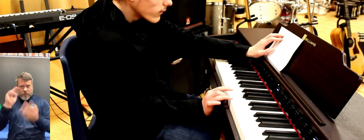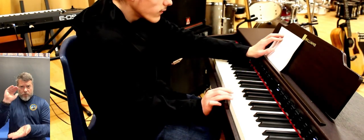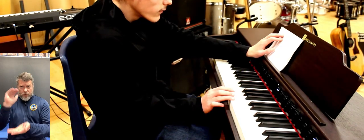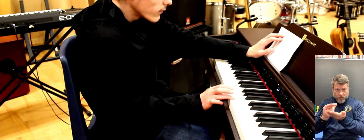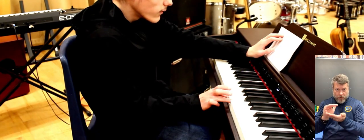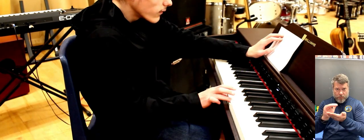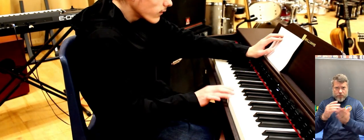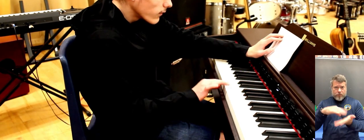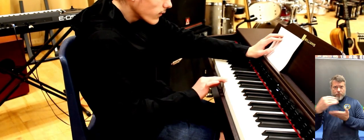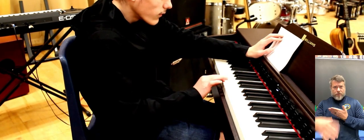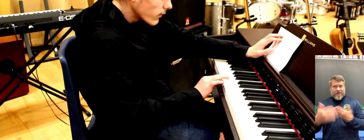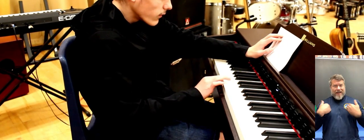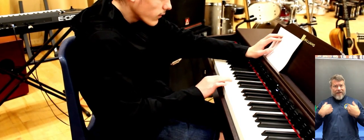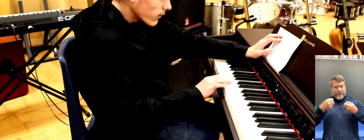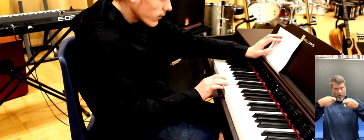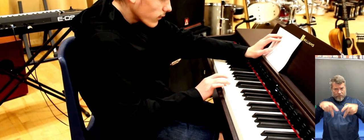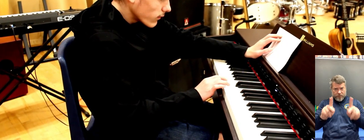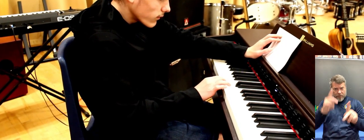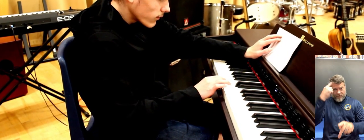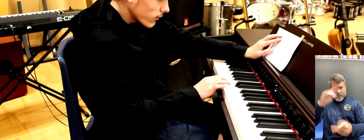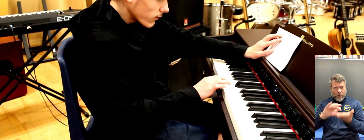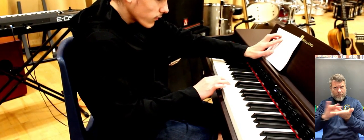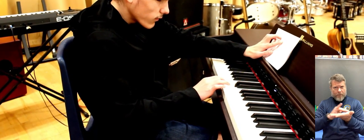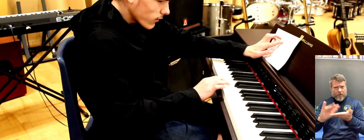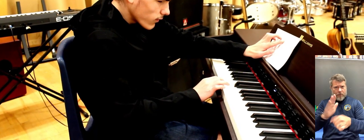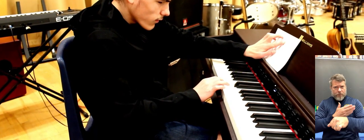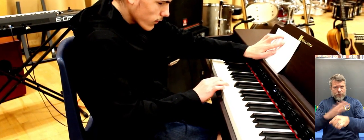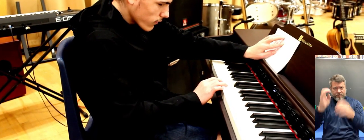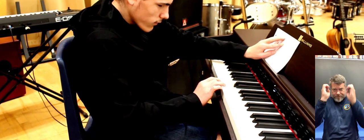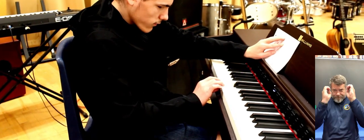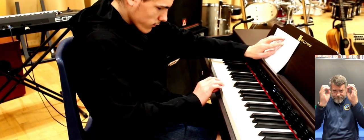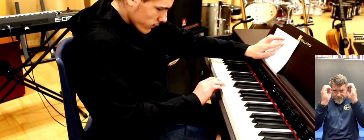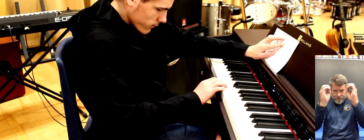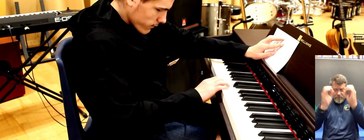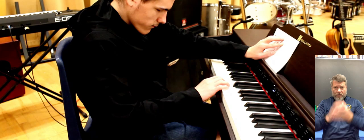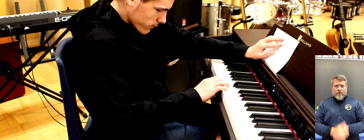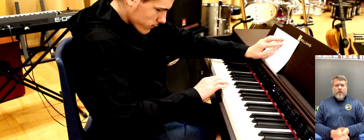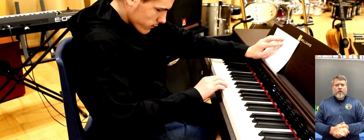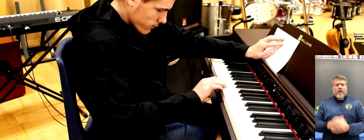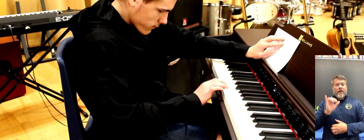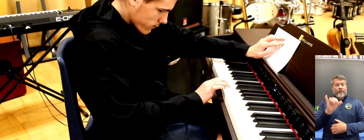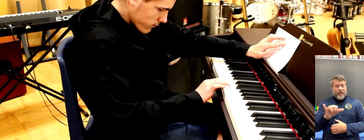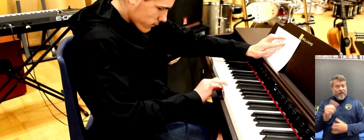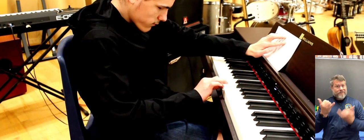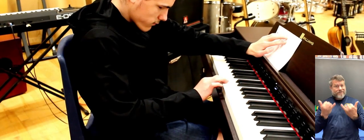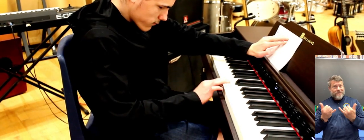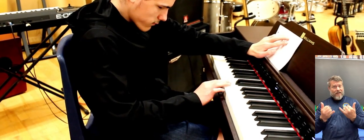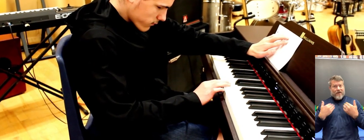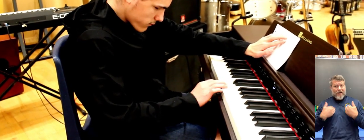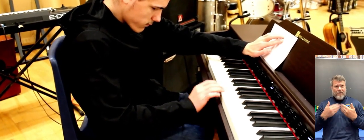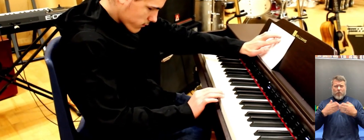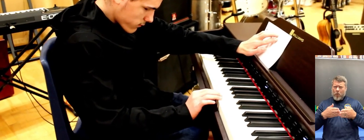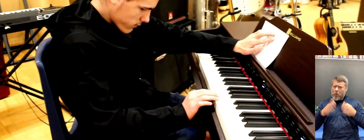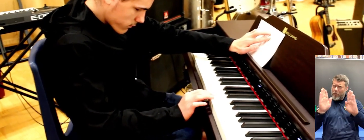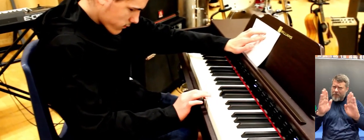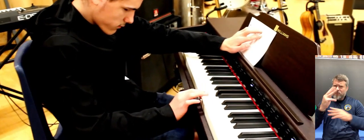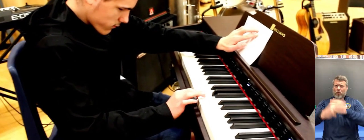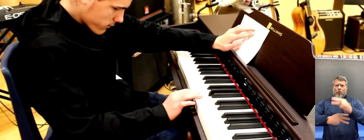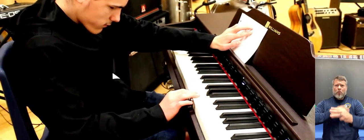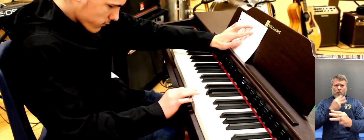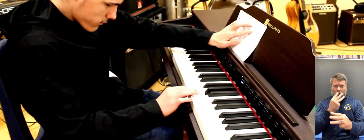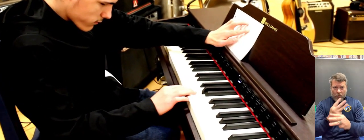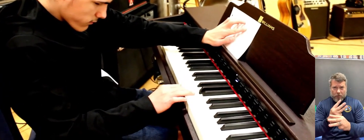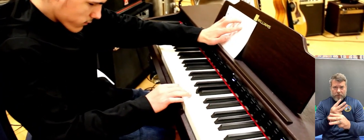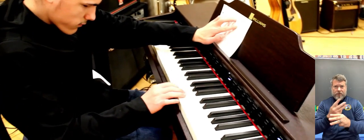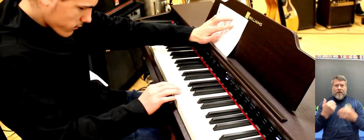Here, blind and visually impaired students have the opportunity for Braille music instruction, which opens a world of access